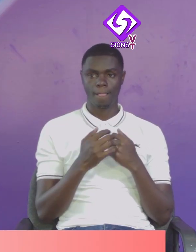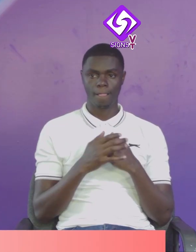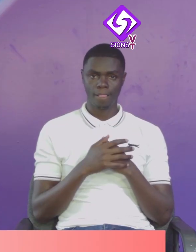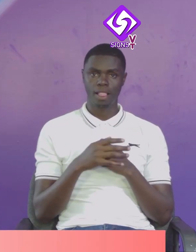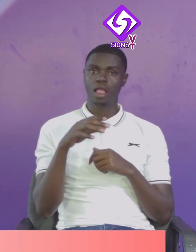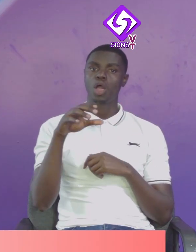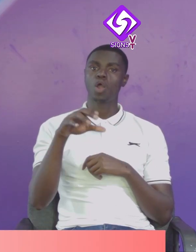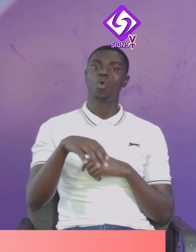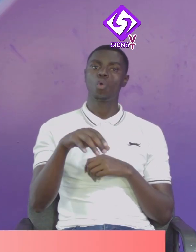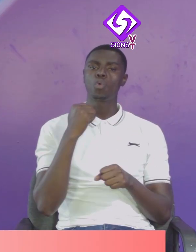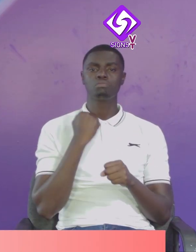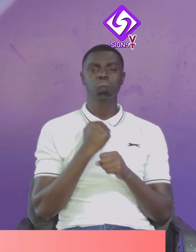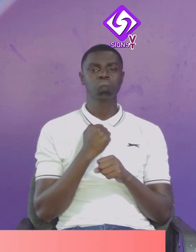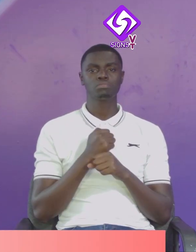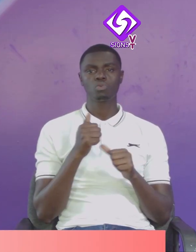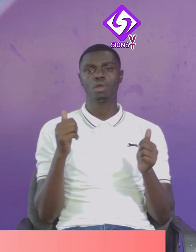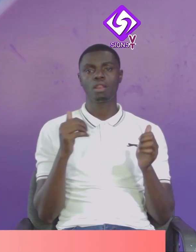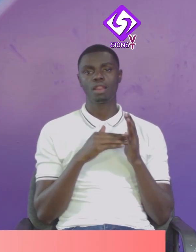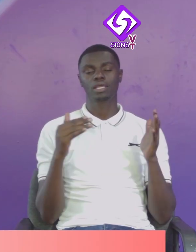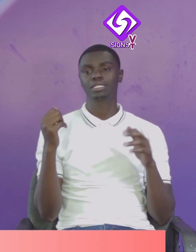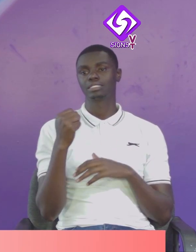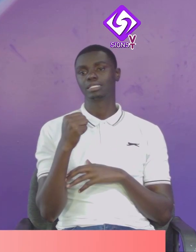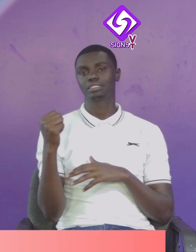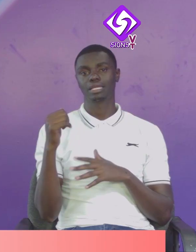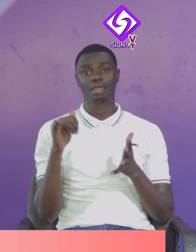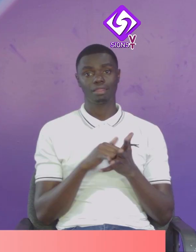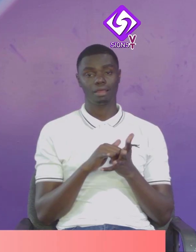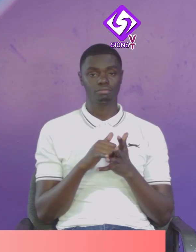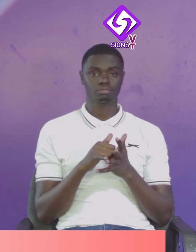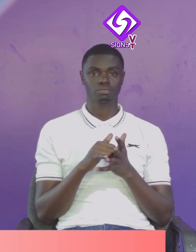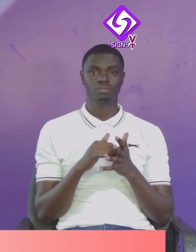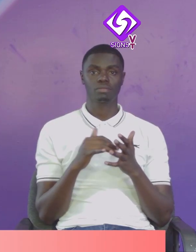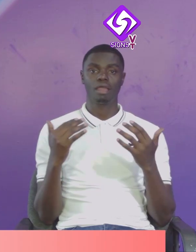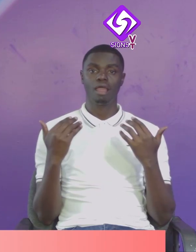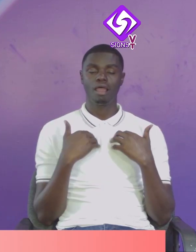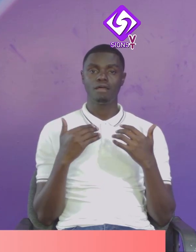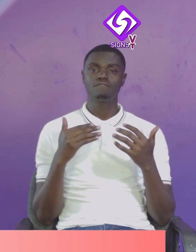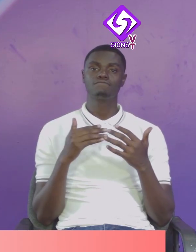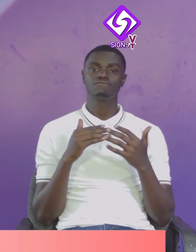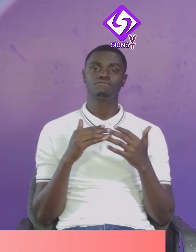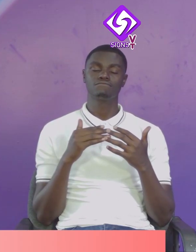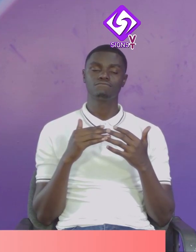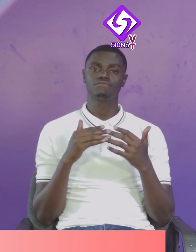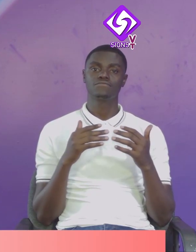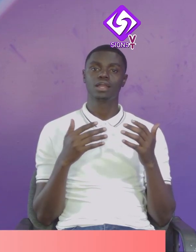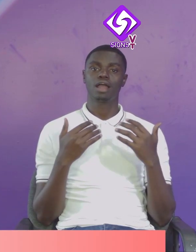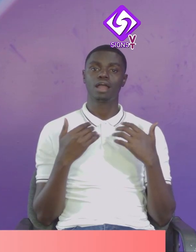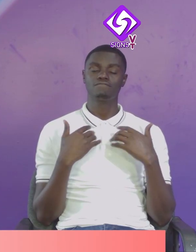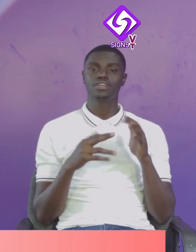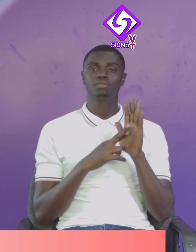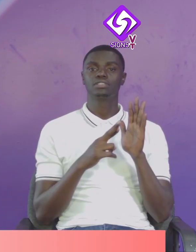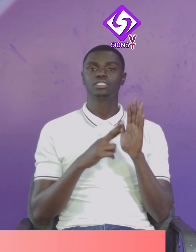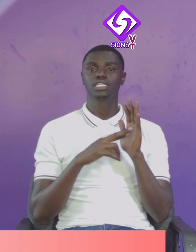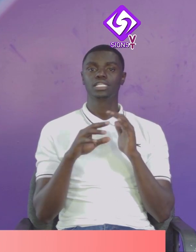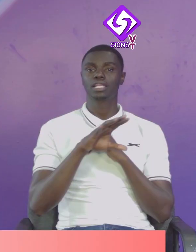DR Congo did really well against a side that has the most, he has represented Africa the